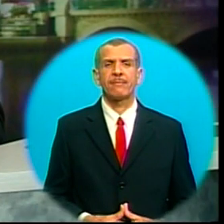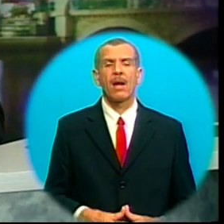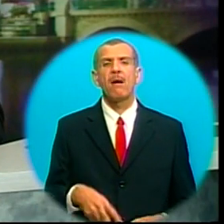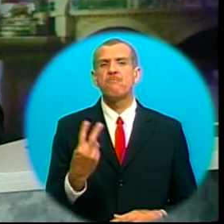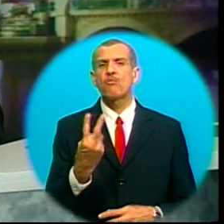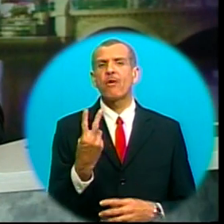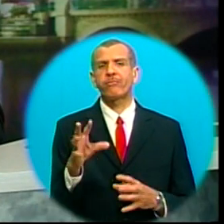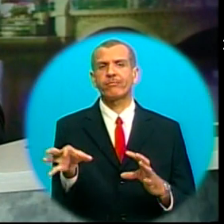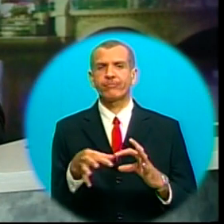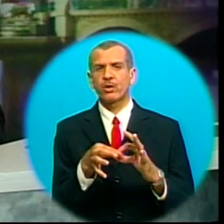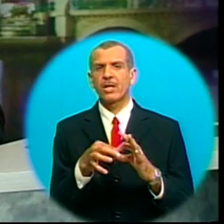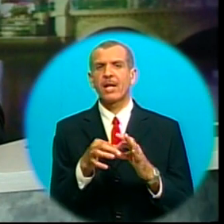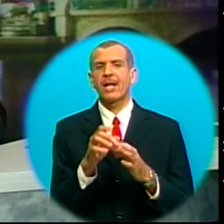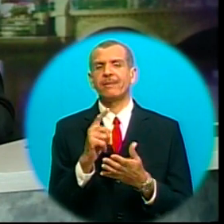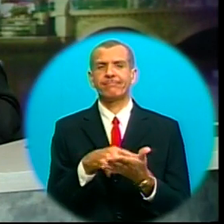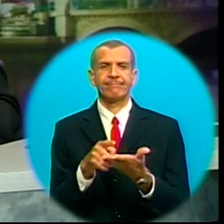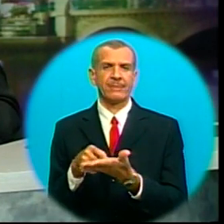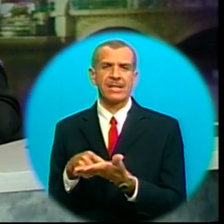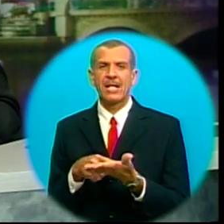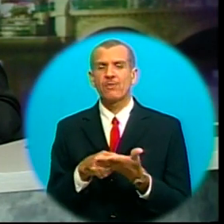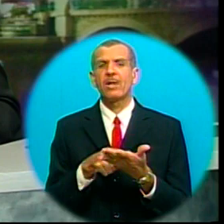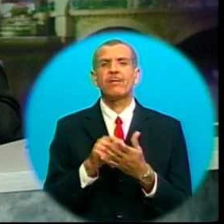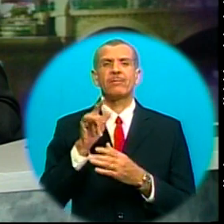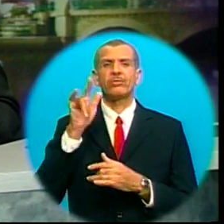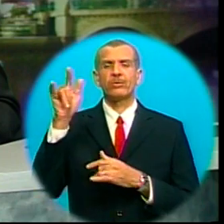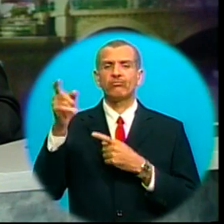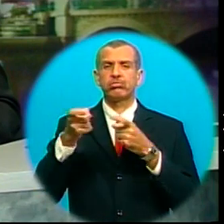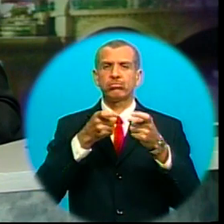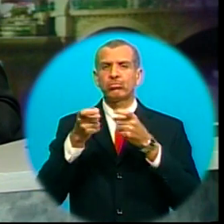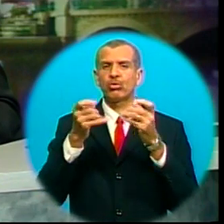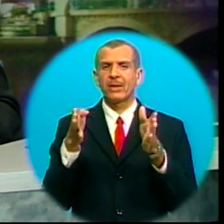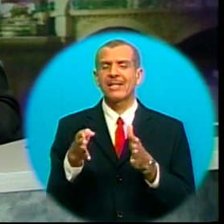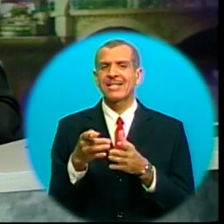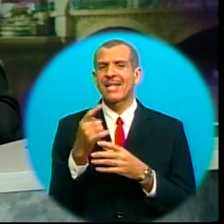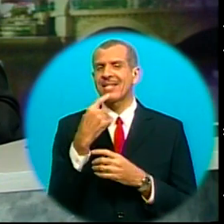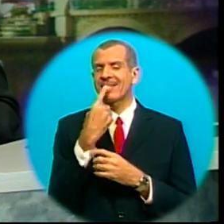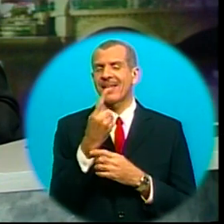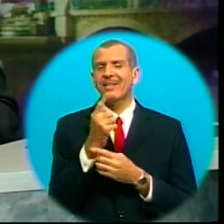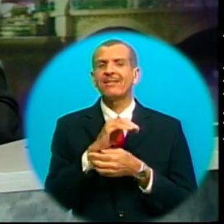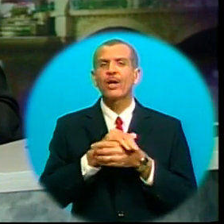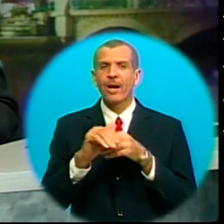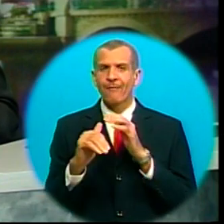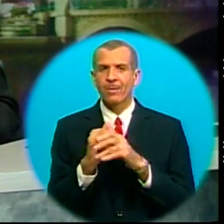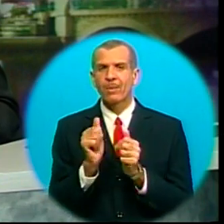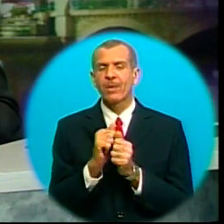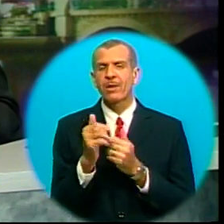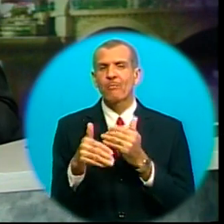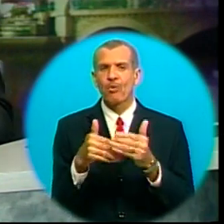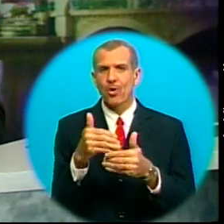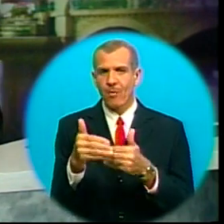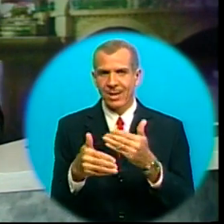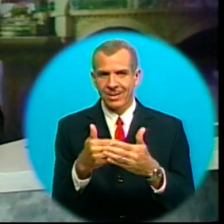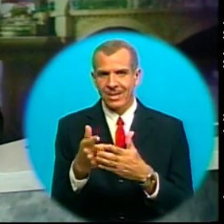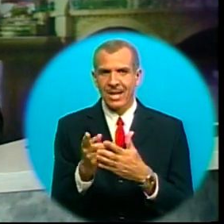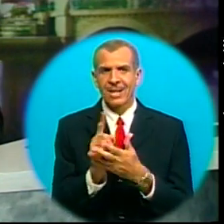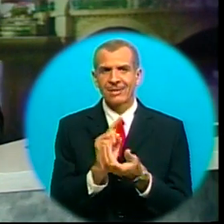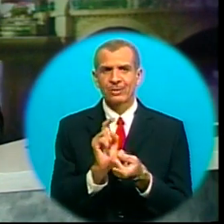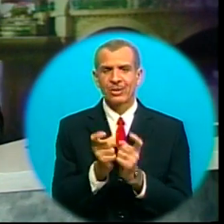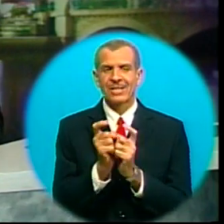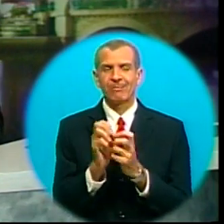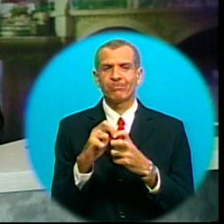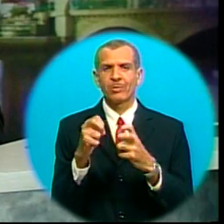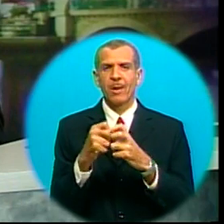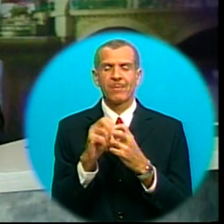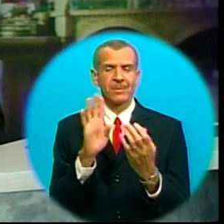Both unions involved in talks relating to air traffic controllers say they are comfortable with the progress being made to correct the issues